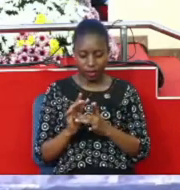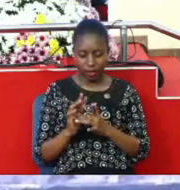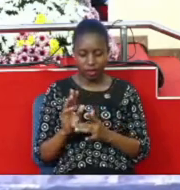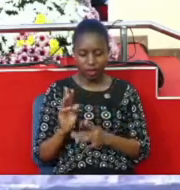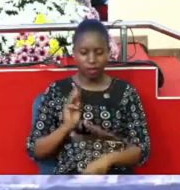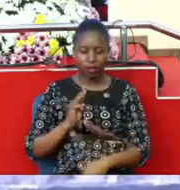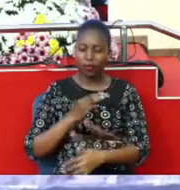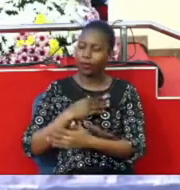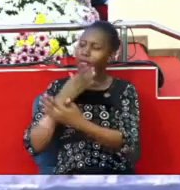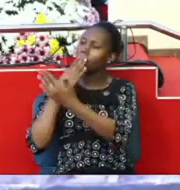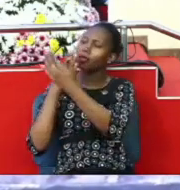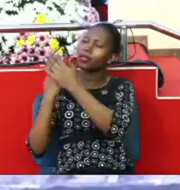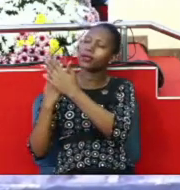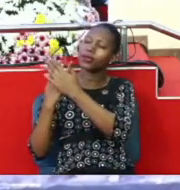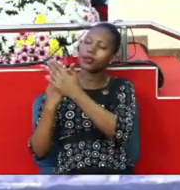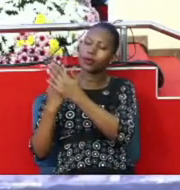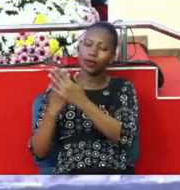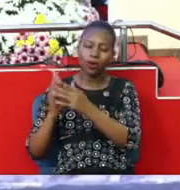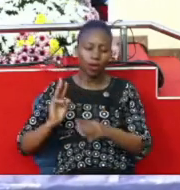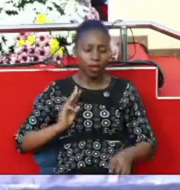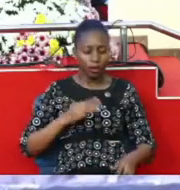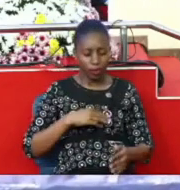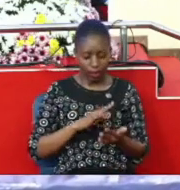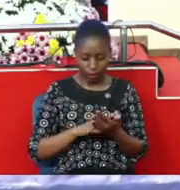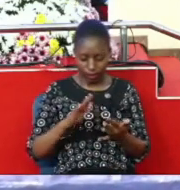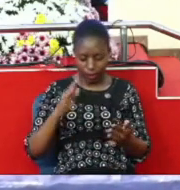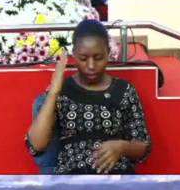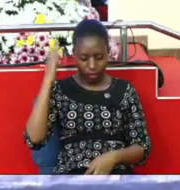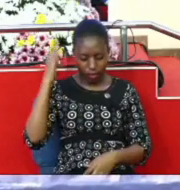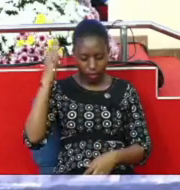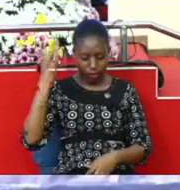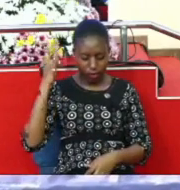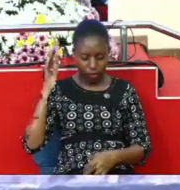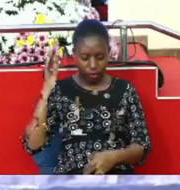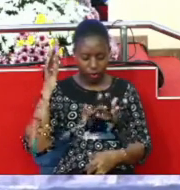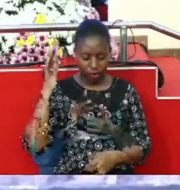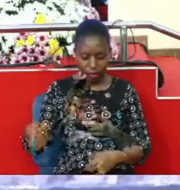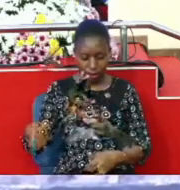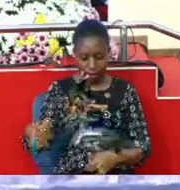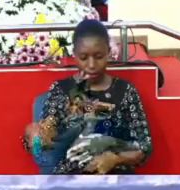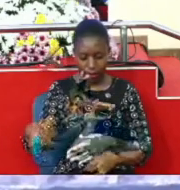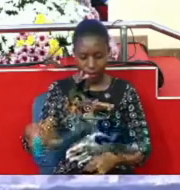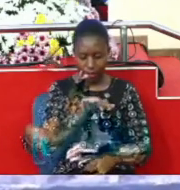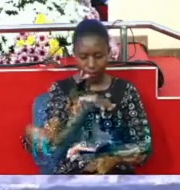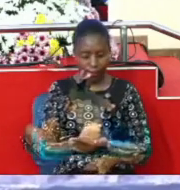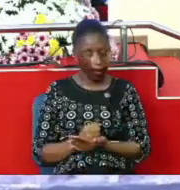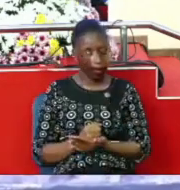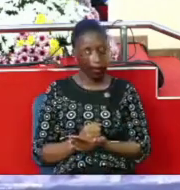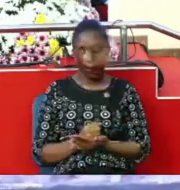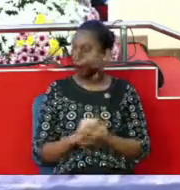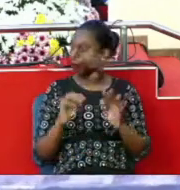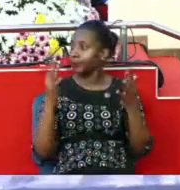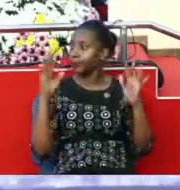you thanks and we give you praise. In Jesus' name. Amen. Amen. Amen. Look at about